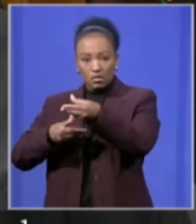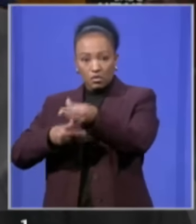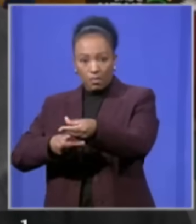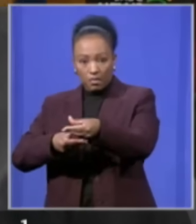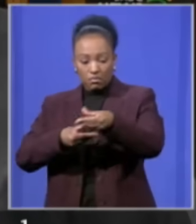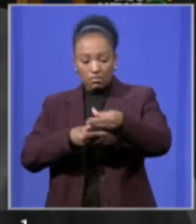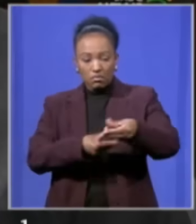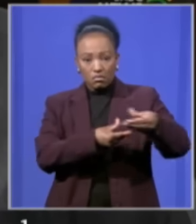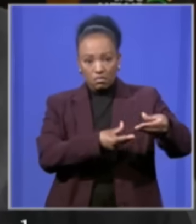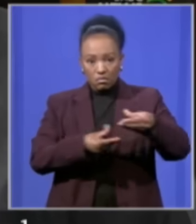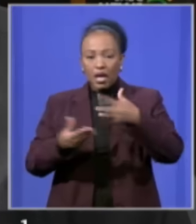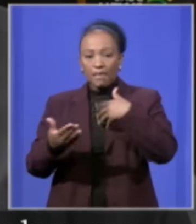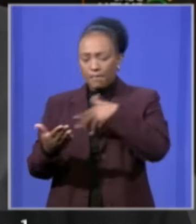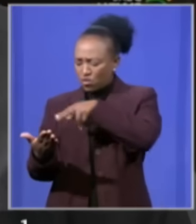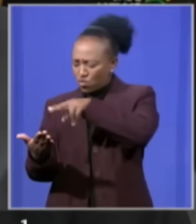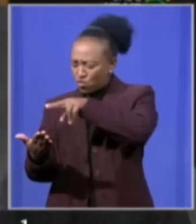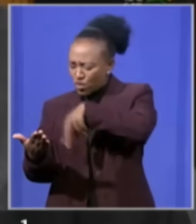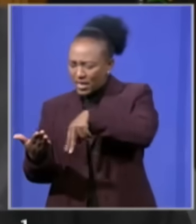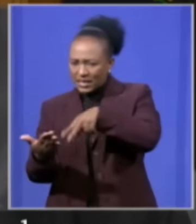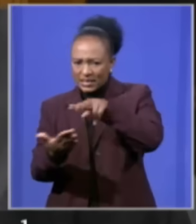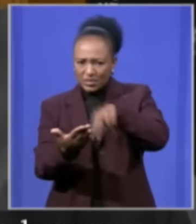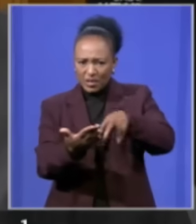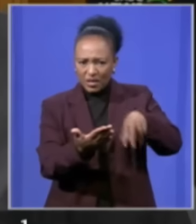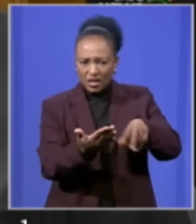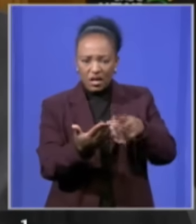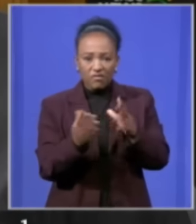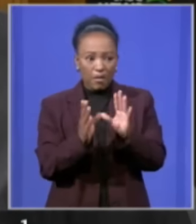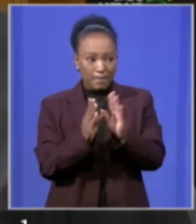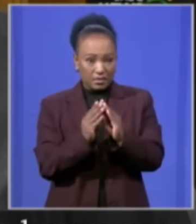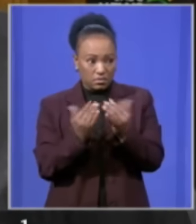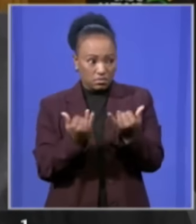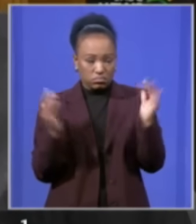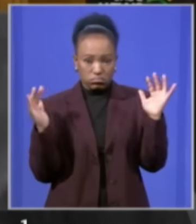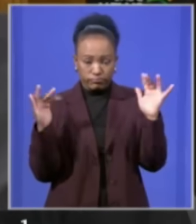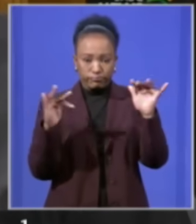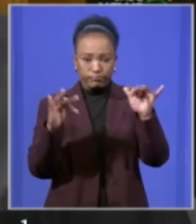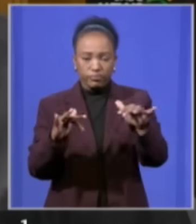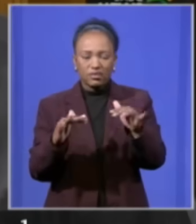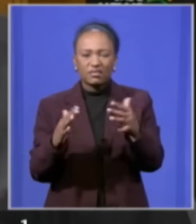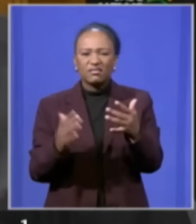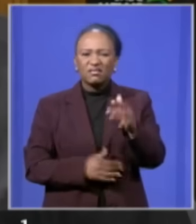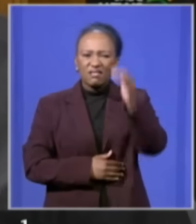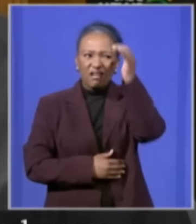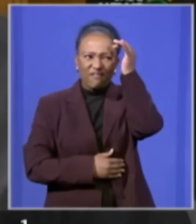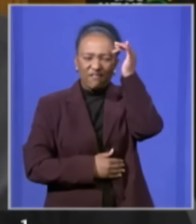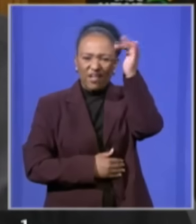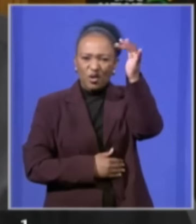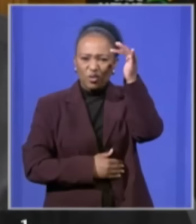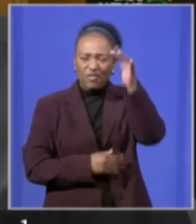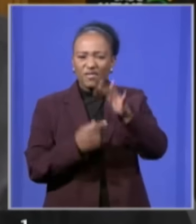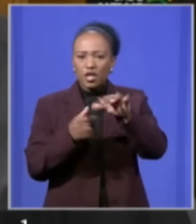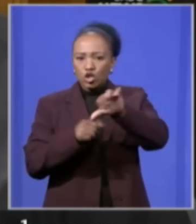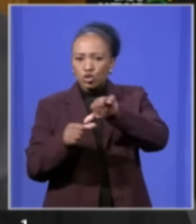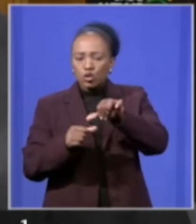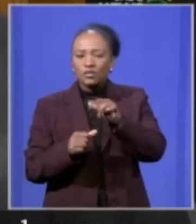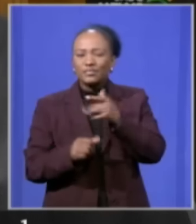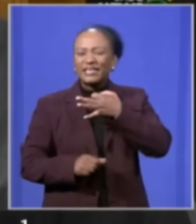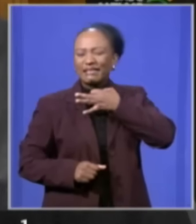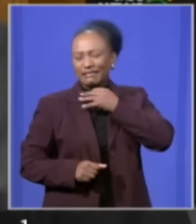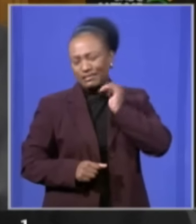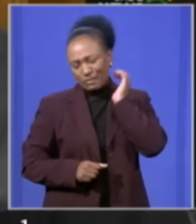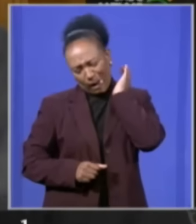di amanang le moletlo wa letšatši le ke philosophy goba ke sociology o tlo bolela sekgowa se segolo ga